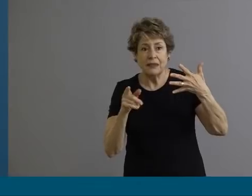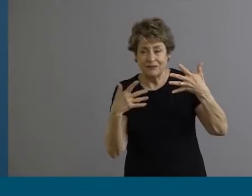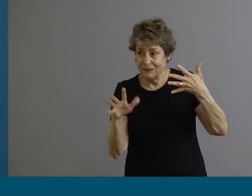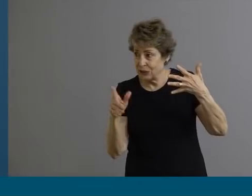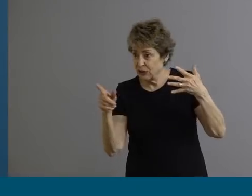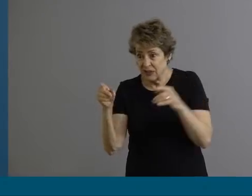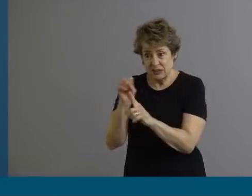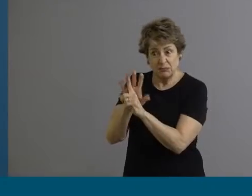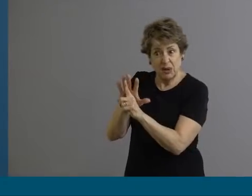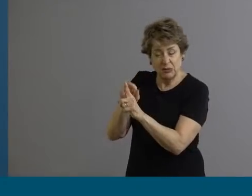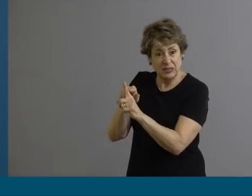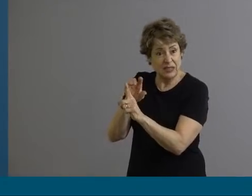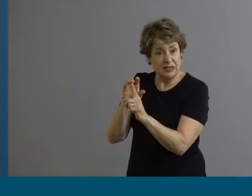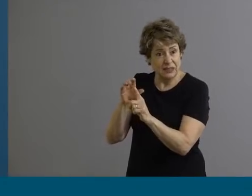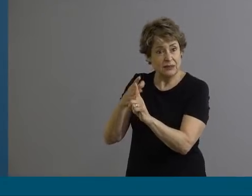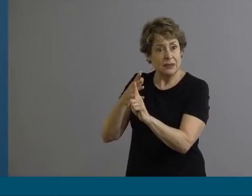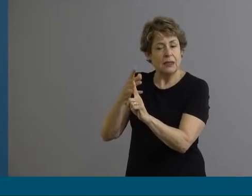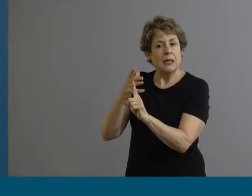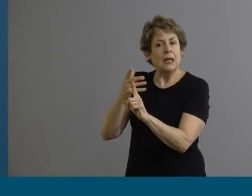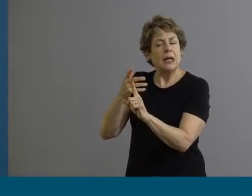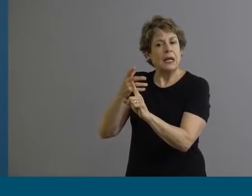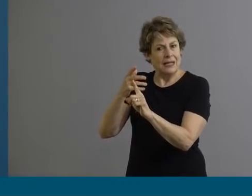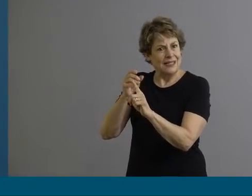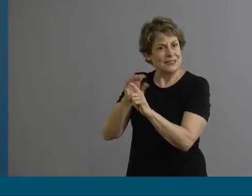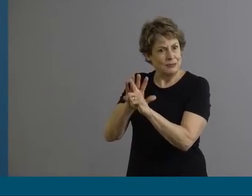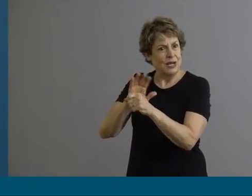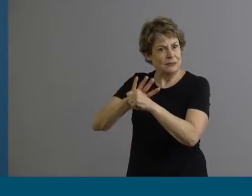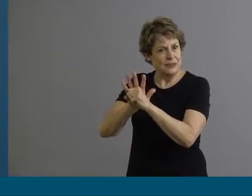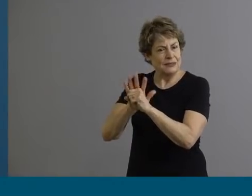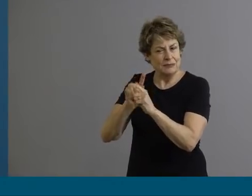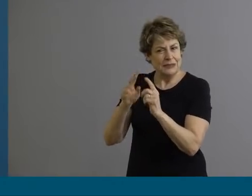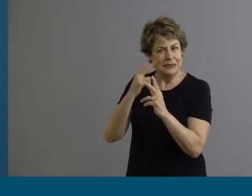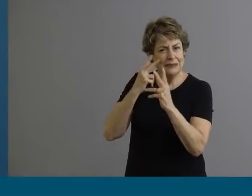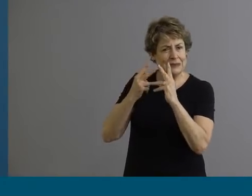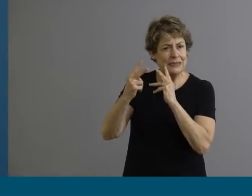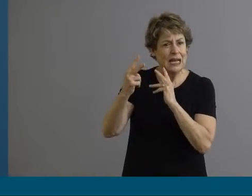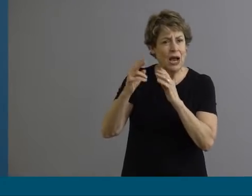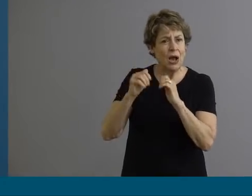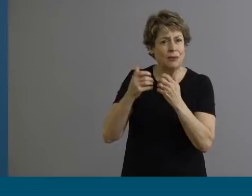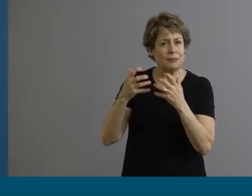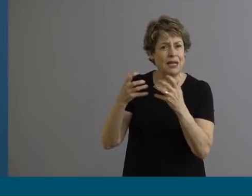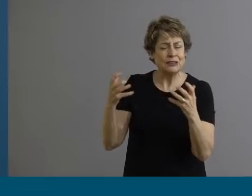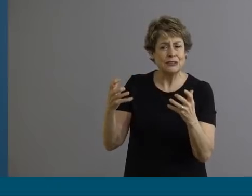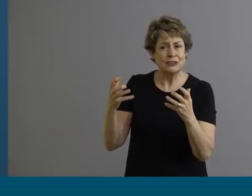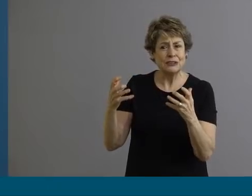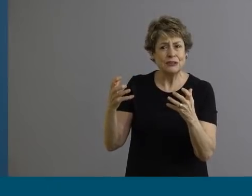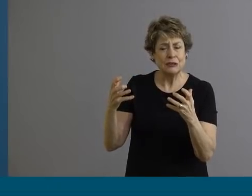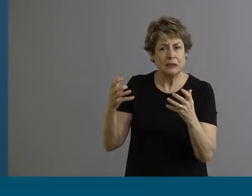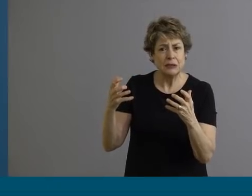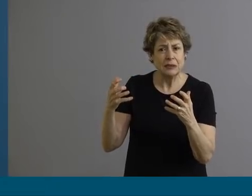positivity, but this positivity is too high. What it means is that the virus is widespread,